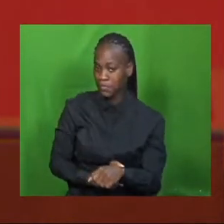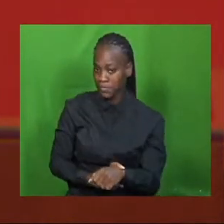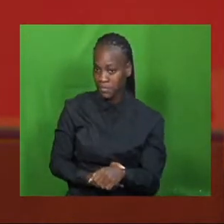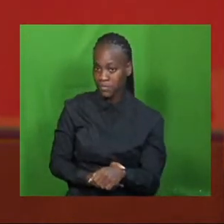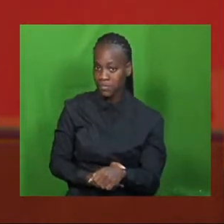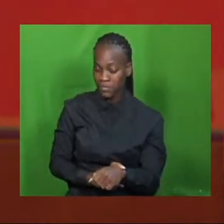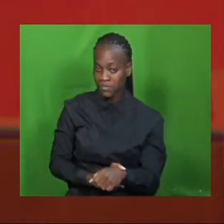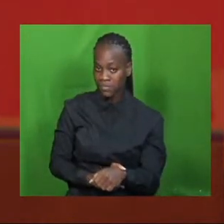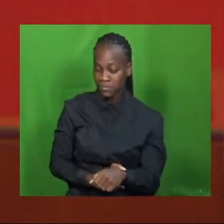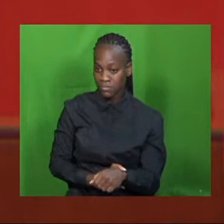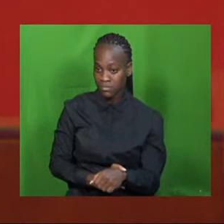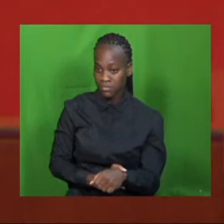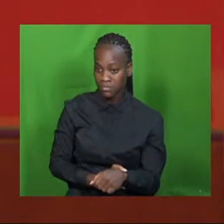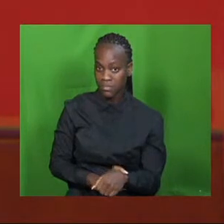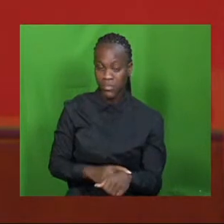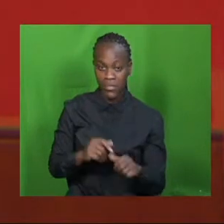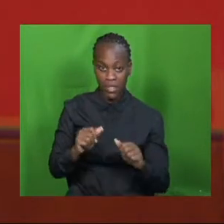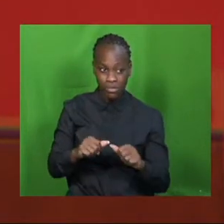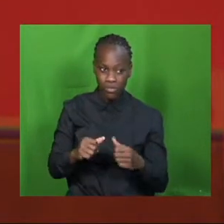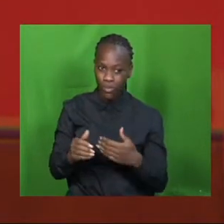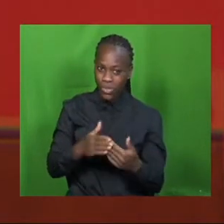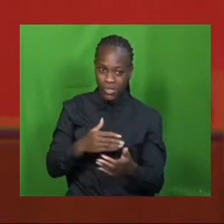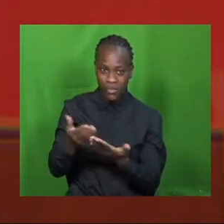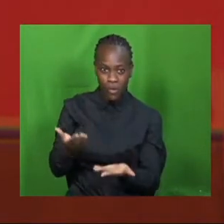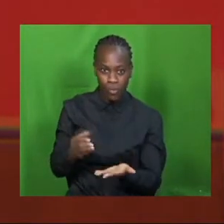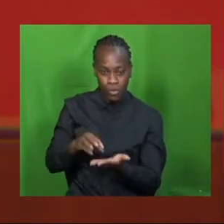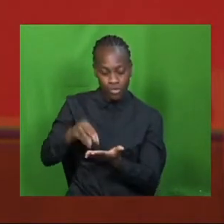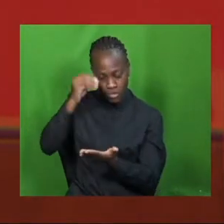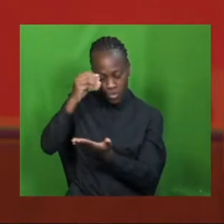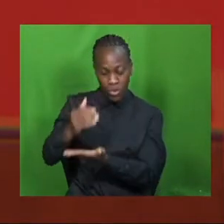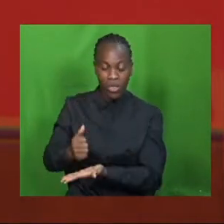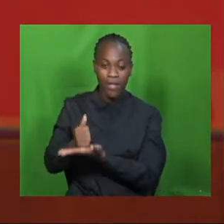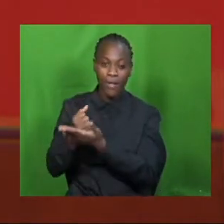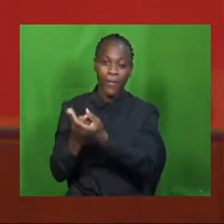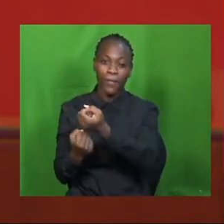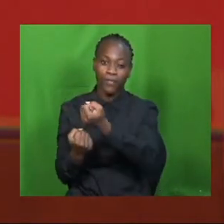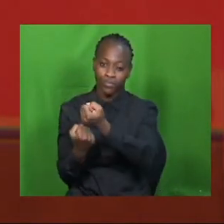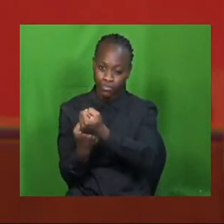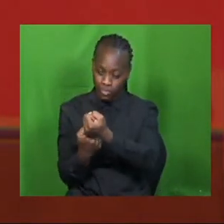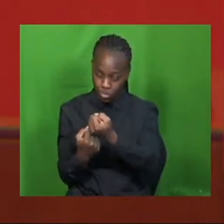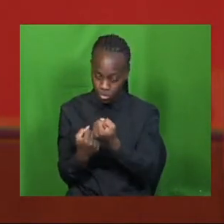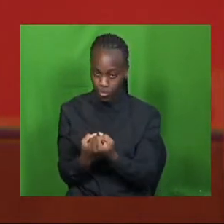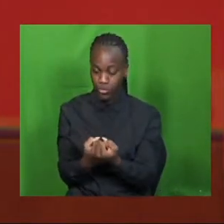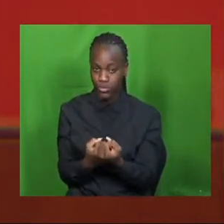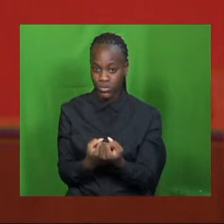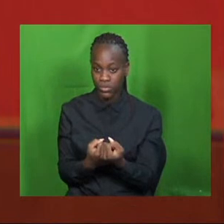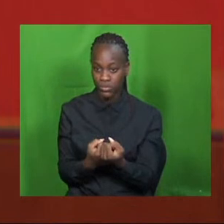to benchmark best practices. And as I said, share ideas and experiences as far as